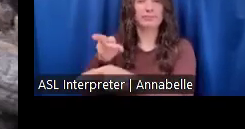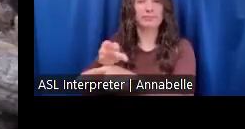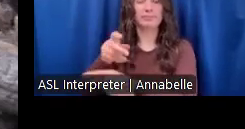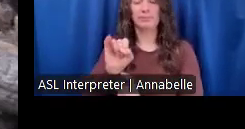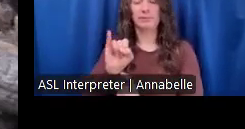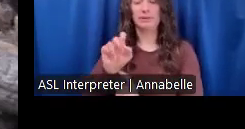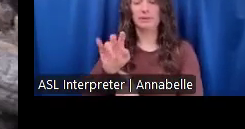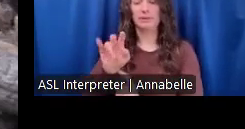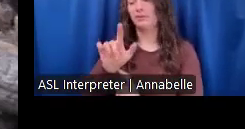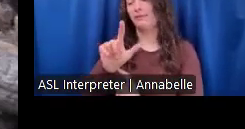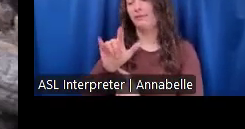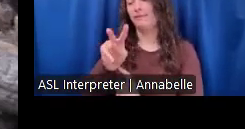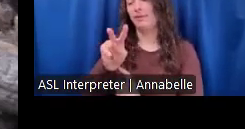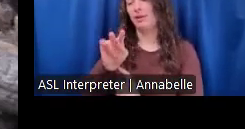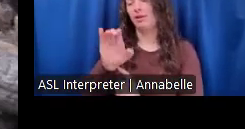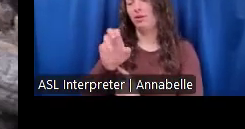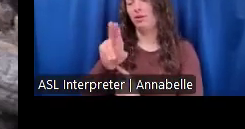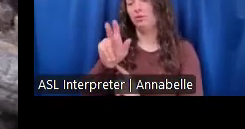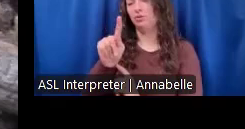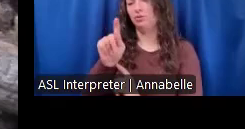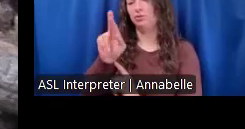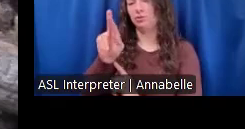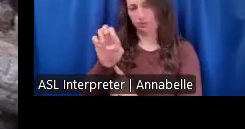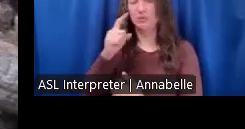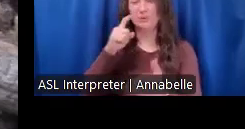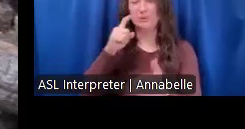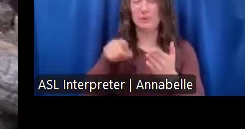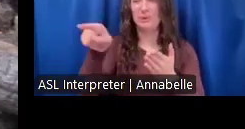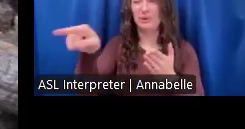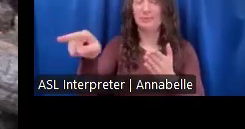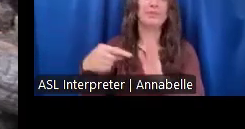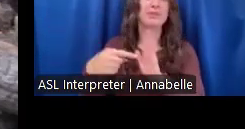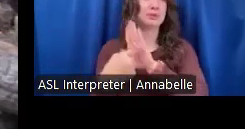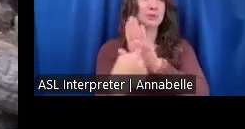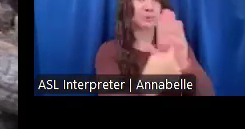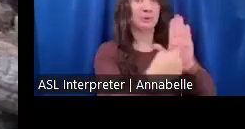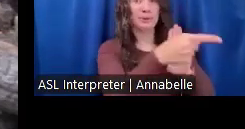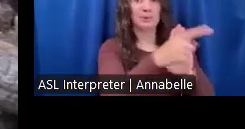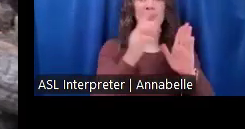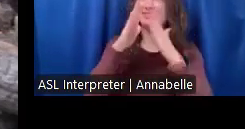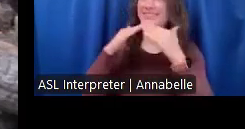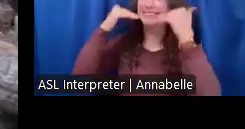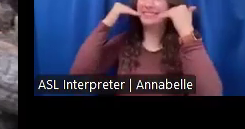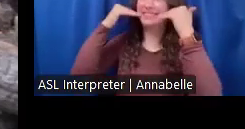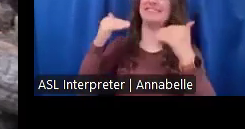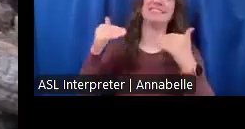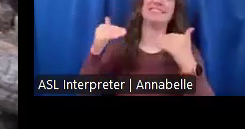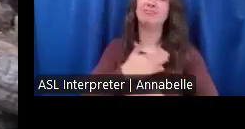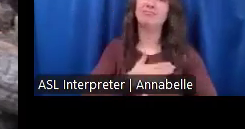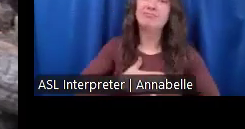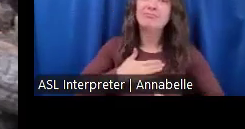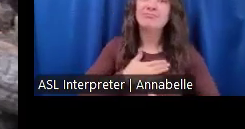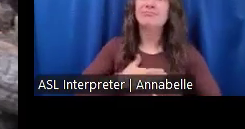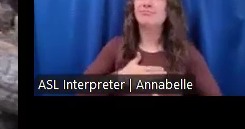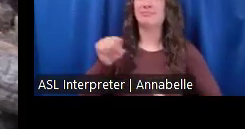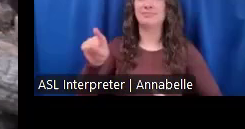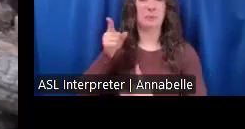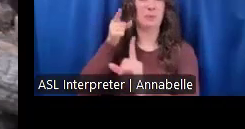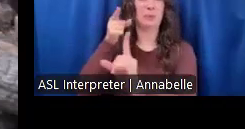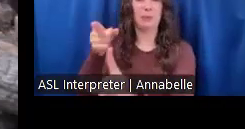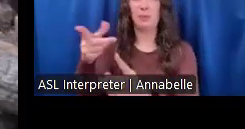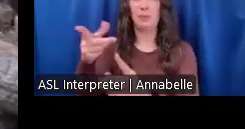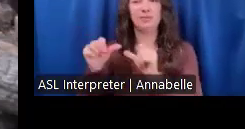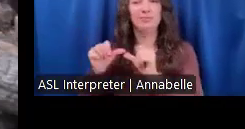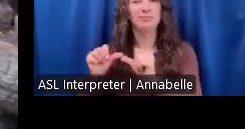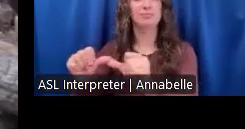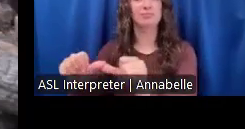lot of regen, the person always has a big smile on their face because that is definitely something that we're trying to do in sustainable stewardship. And so today